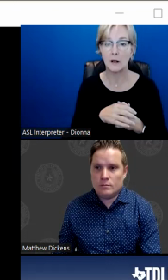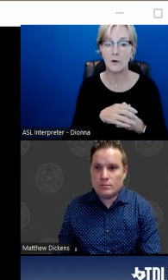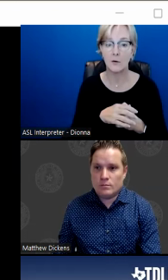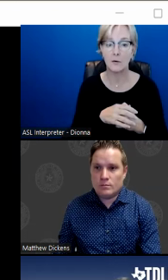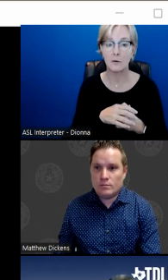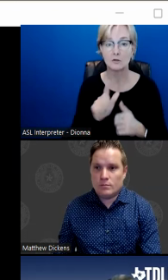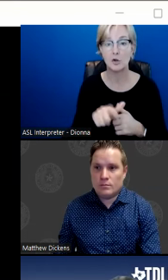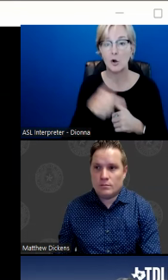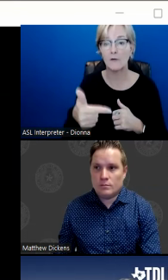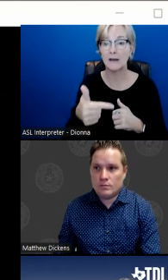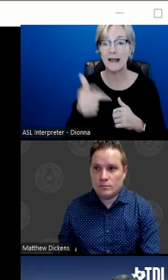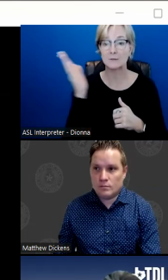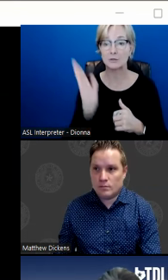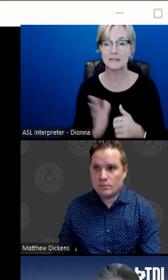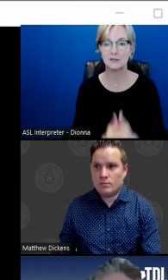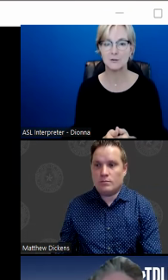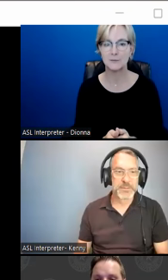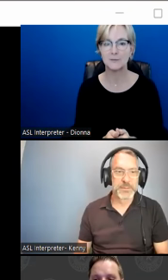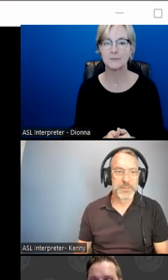turn it over to the next presenter.